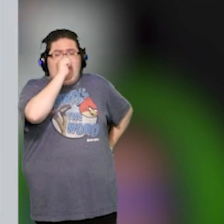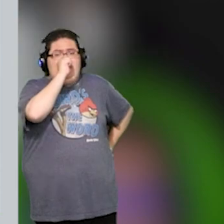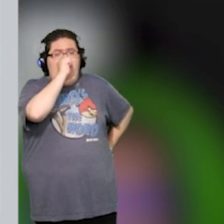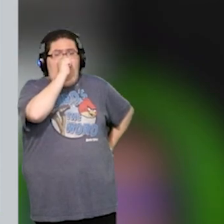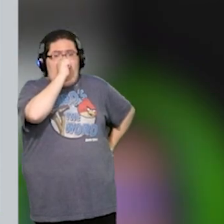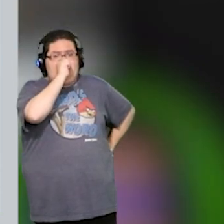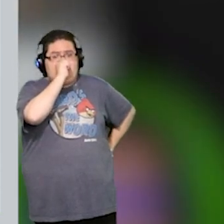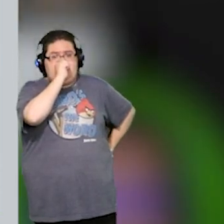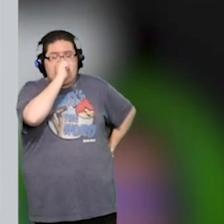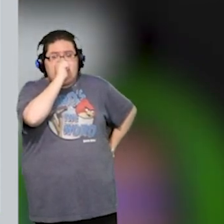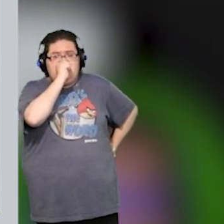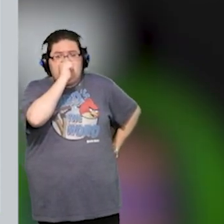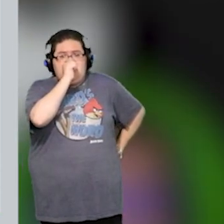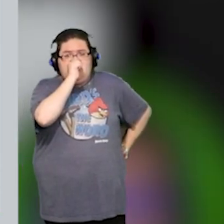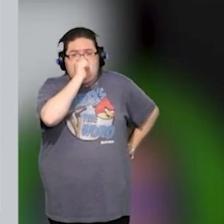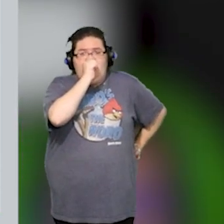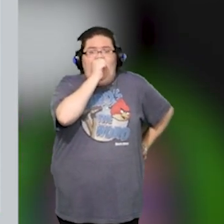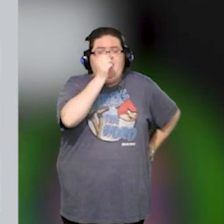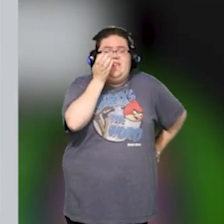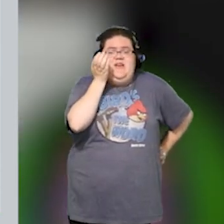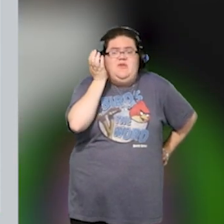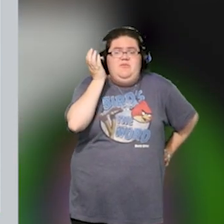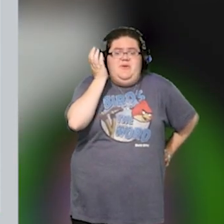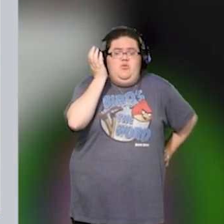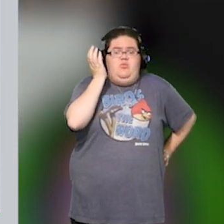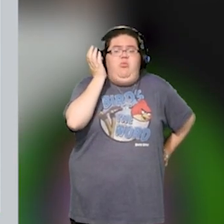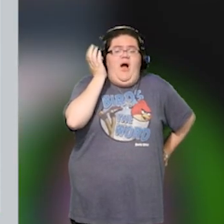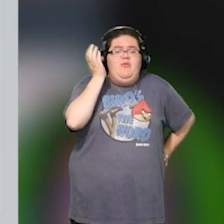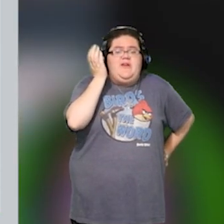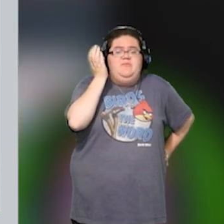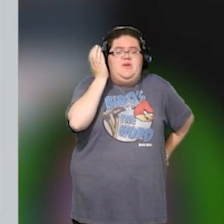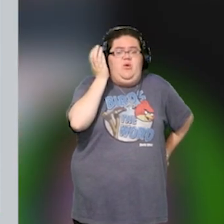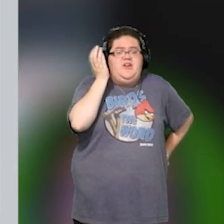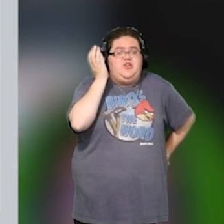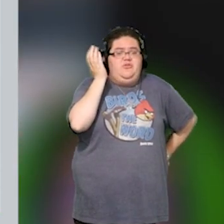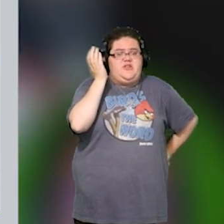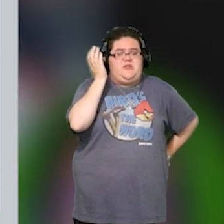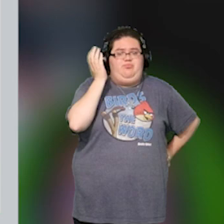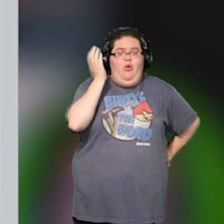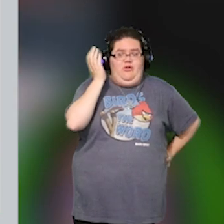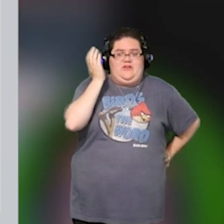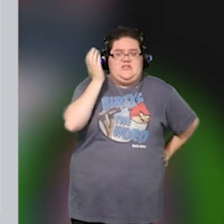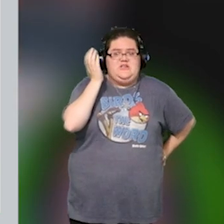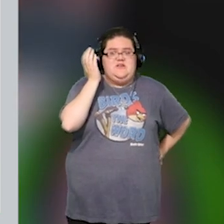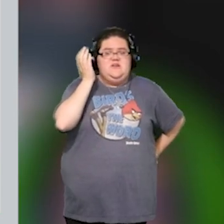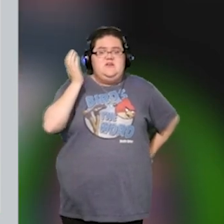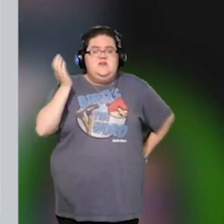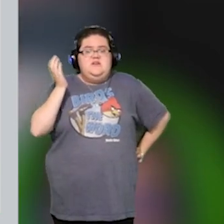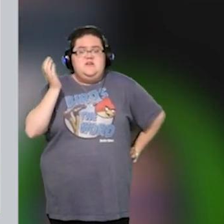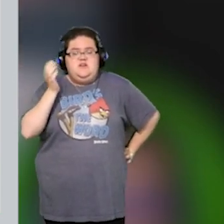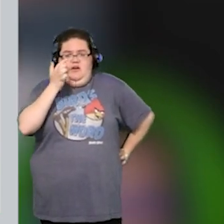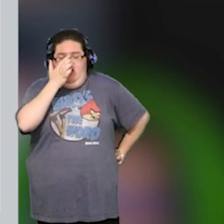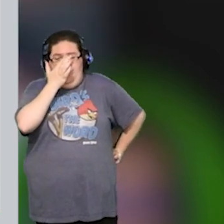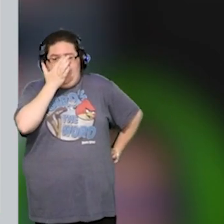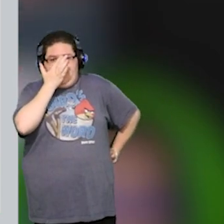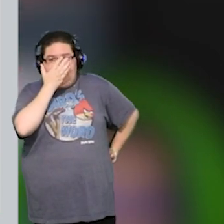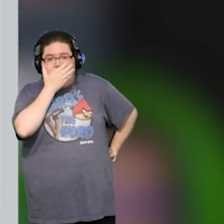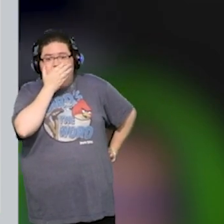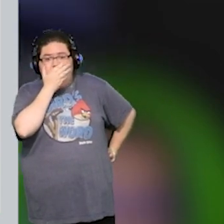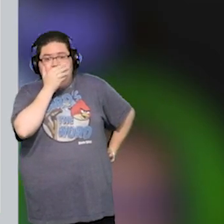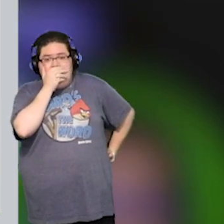Oh my gosh! Why does anybody? Why would anybody want to do this sport?